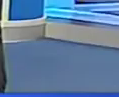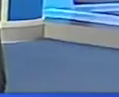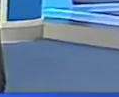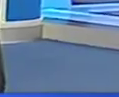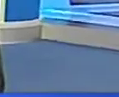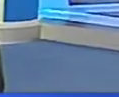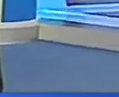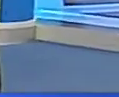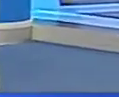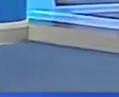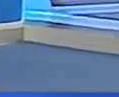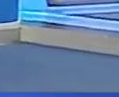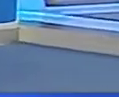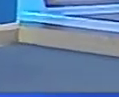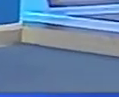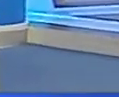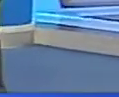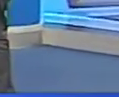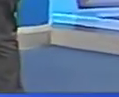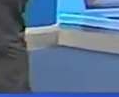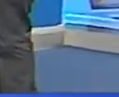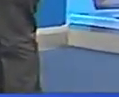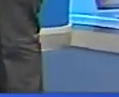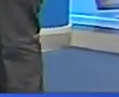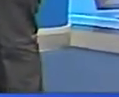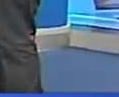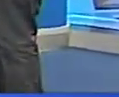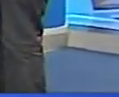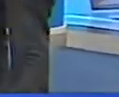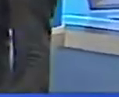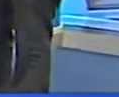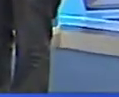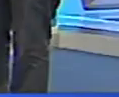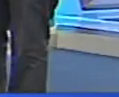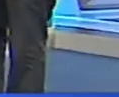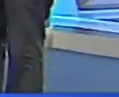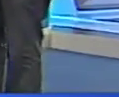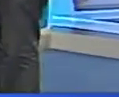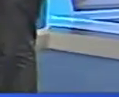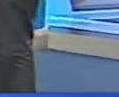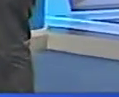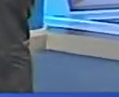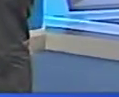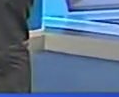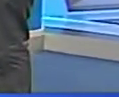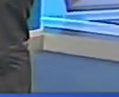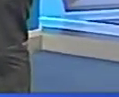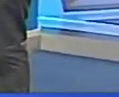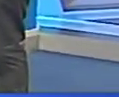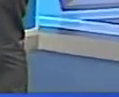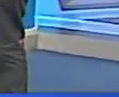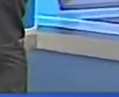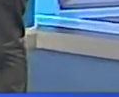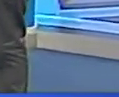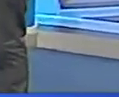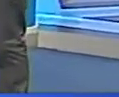Message. Kenyan message. Now this is where you've raised political stuff, yes. issues with corruption, nepotism. Yeah. So what is it all about in a nutshell? So